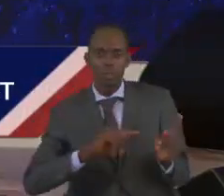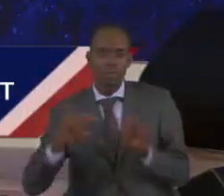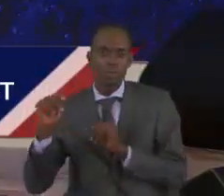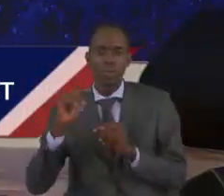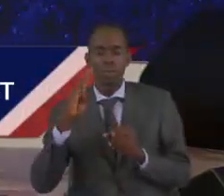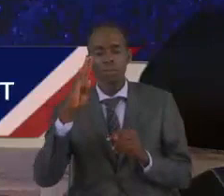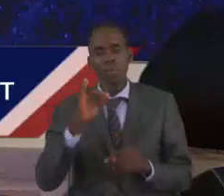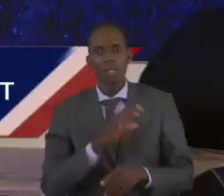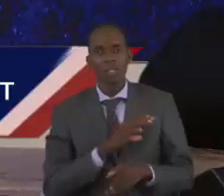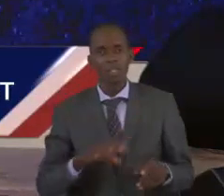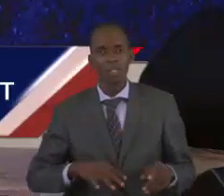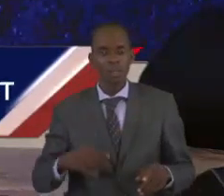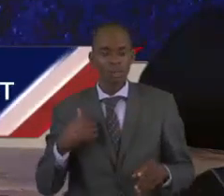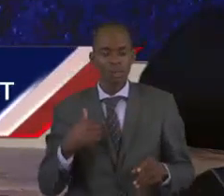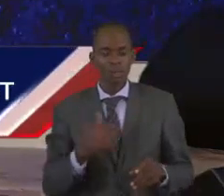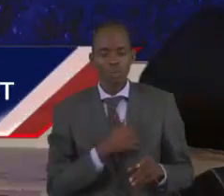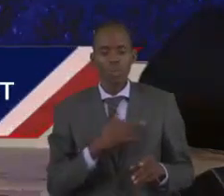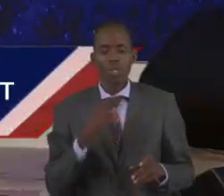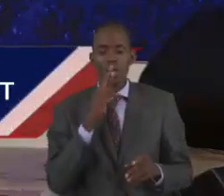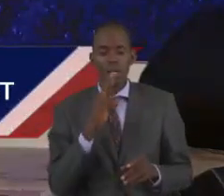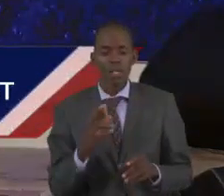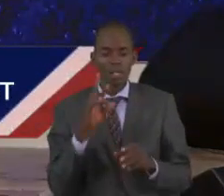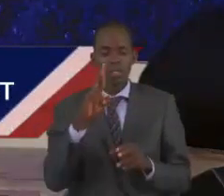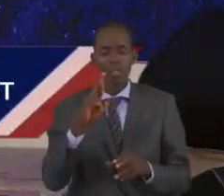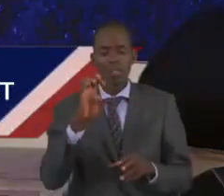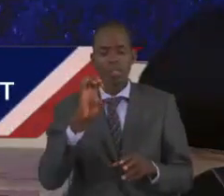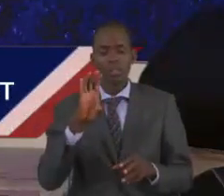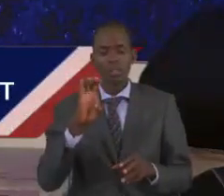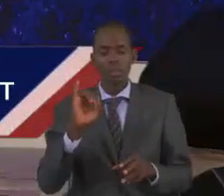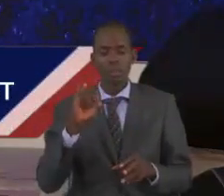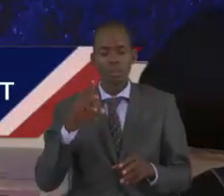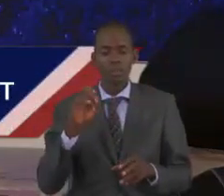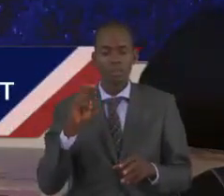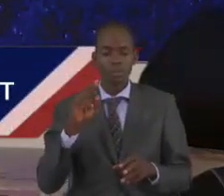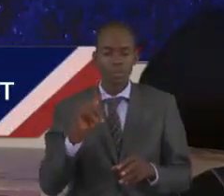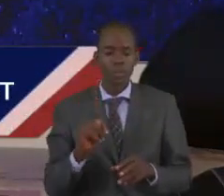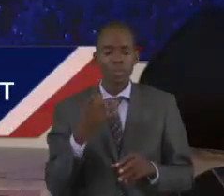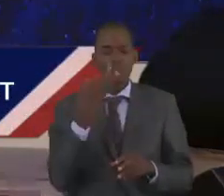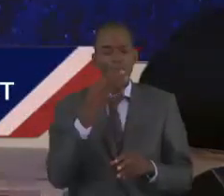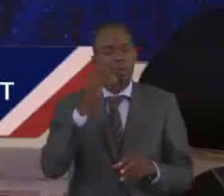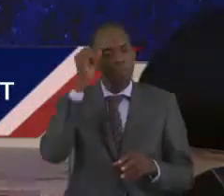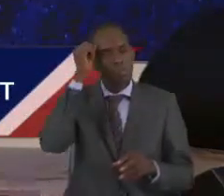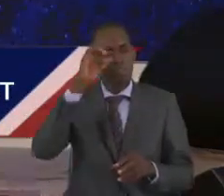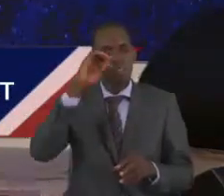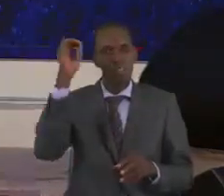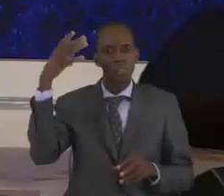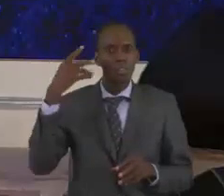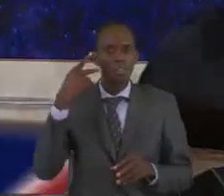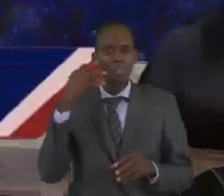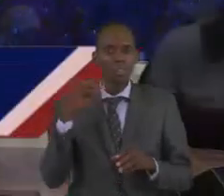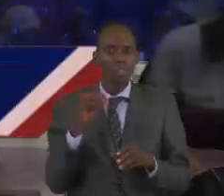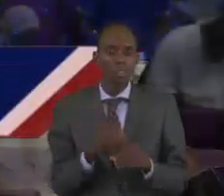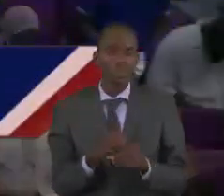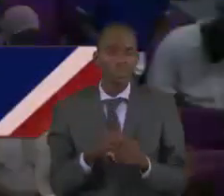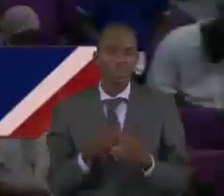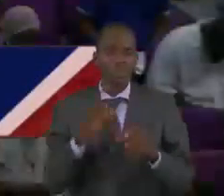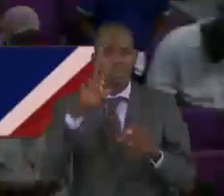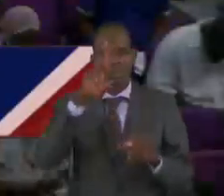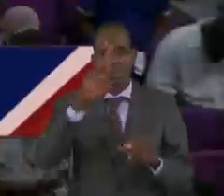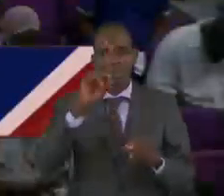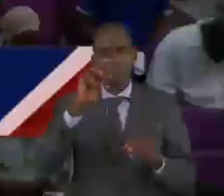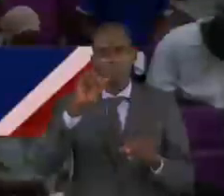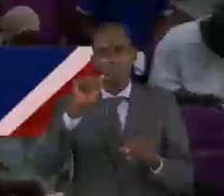of God turns our lives around. In Romans chapter 6, reading from verse 1, what shall we say